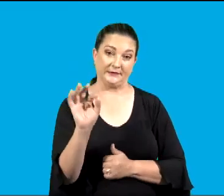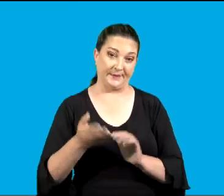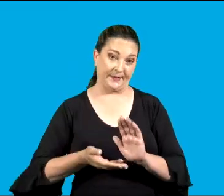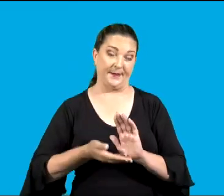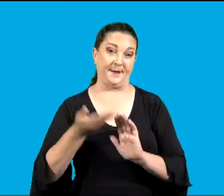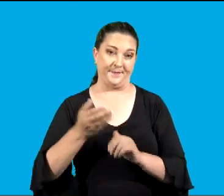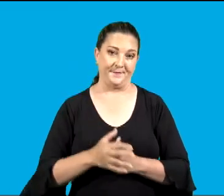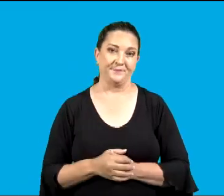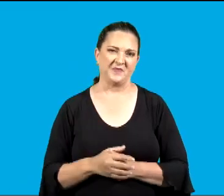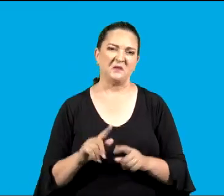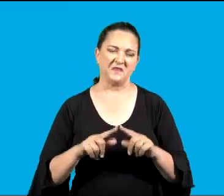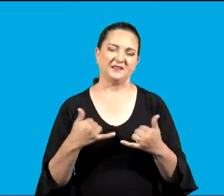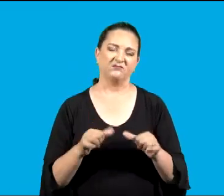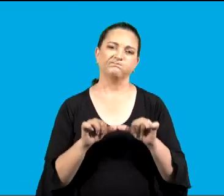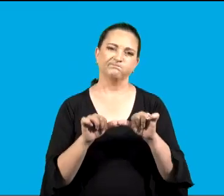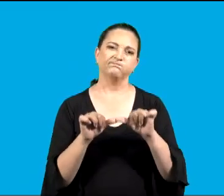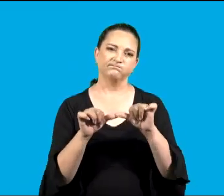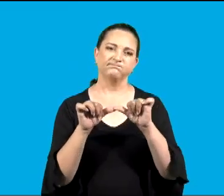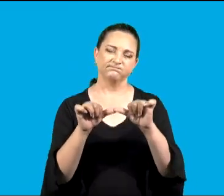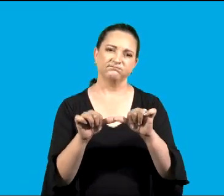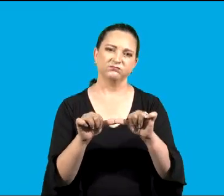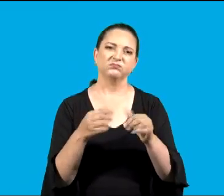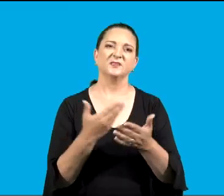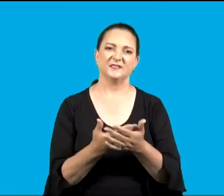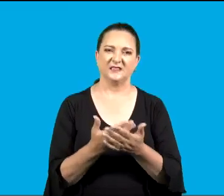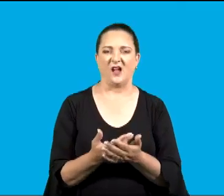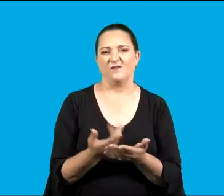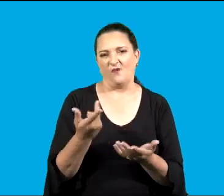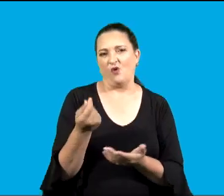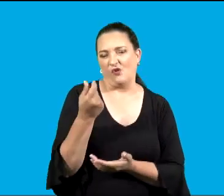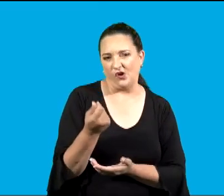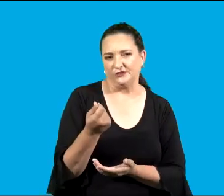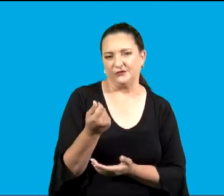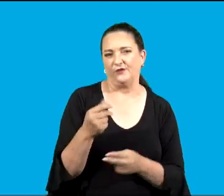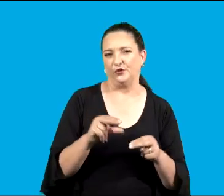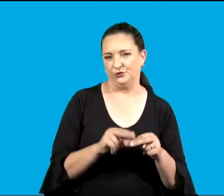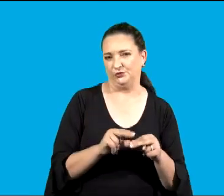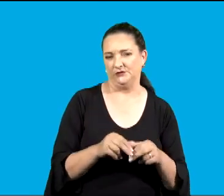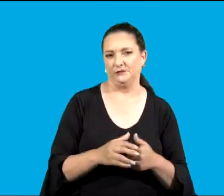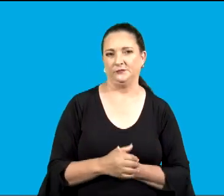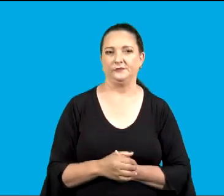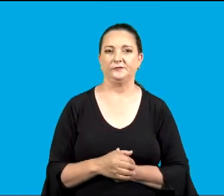67.2%. That will contribute to the increase in the cost of production per unit.